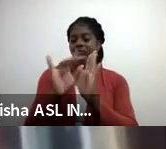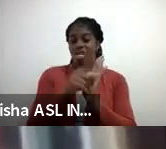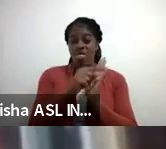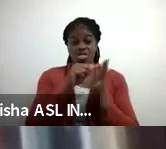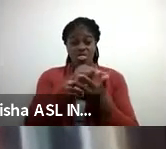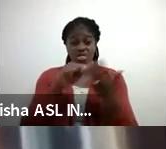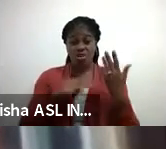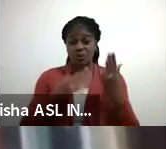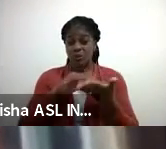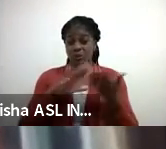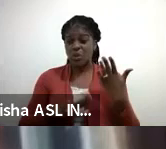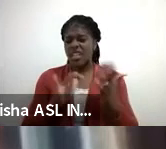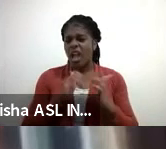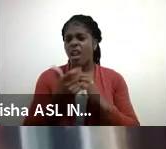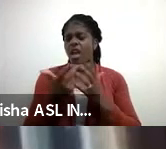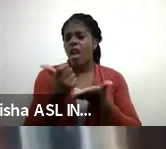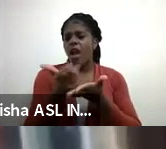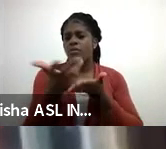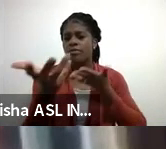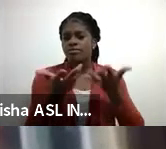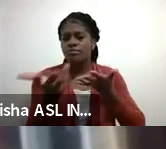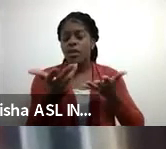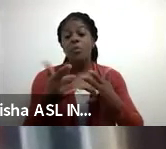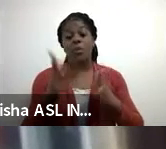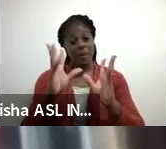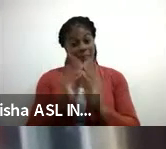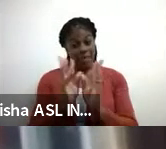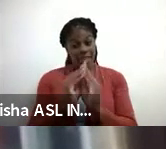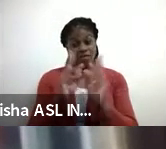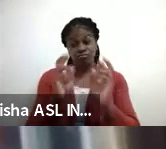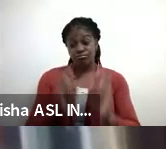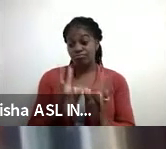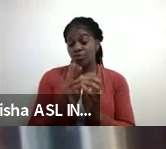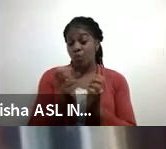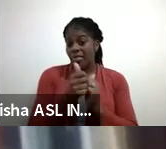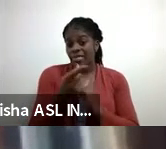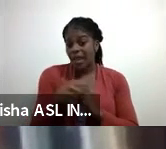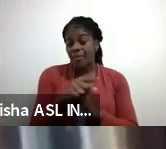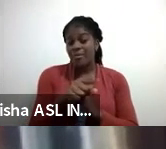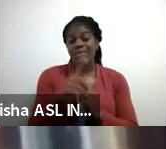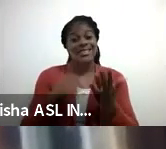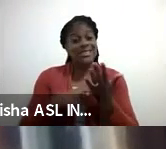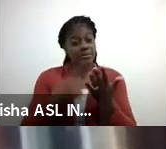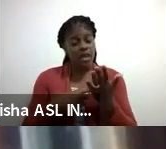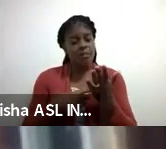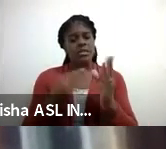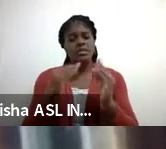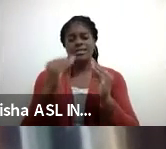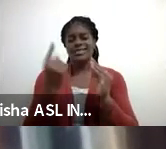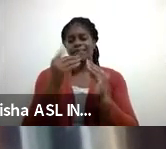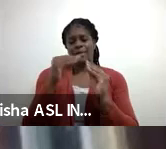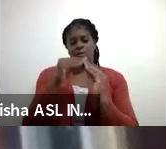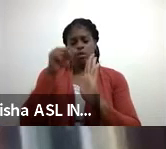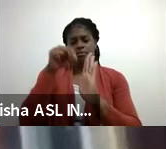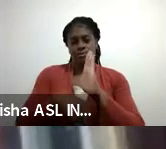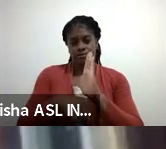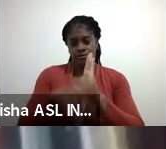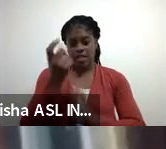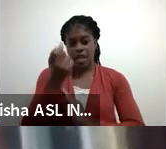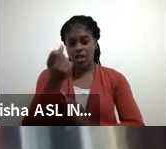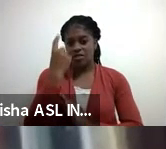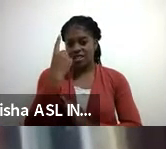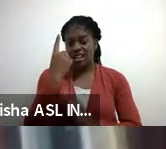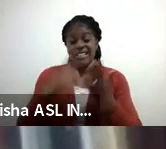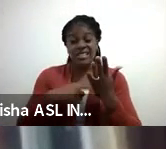students. We have meetings with the students, but sometimes it is something more in understanding that